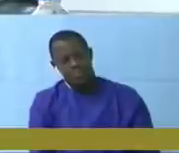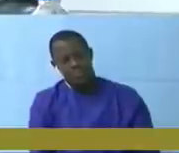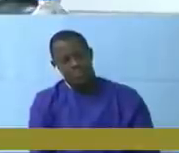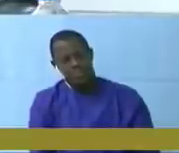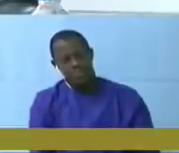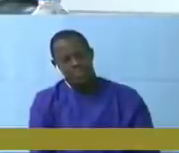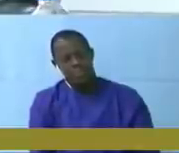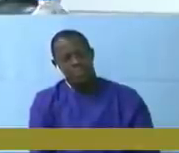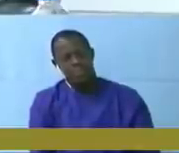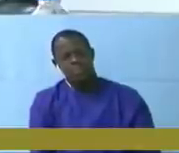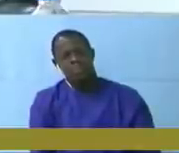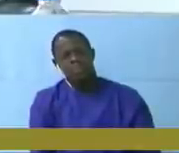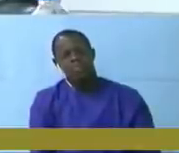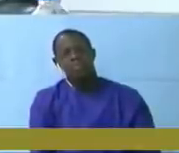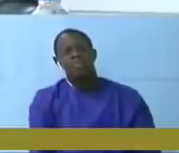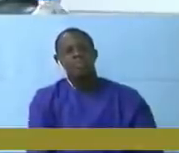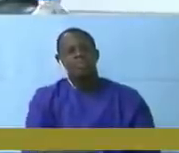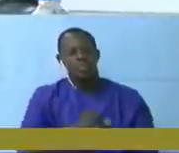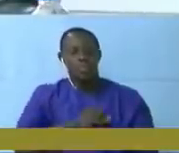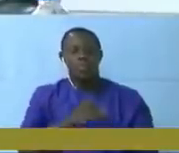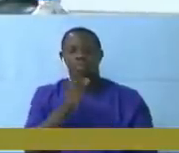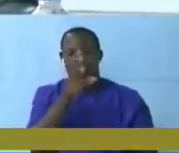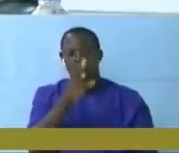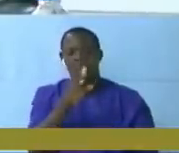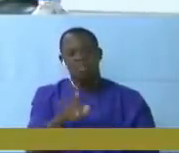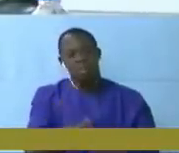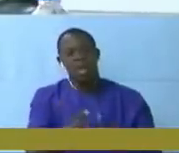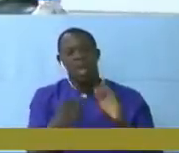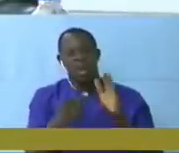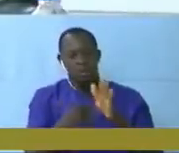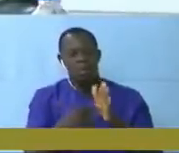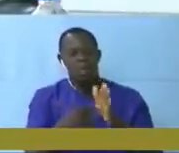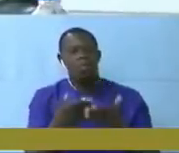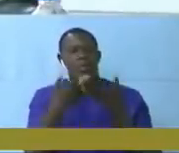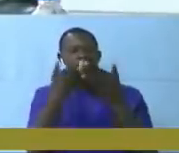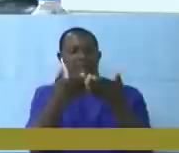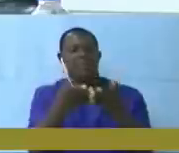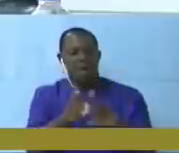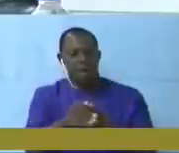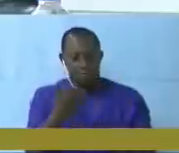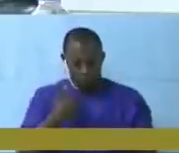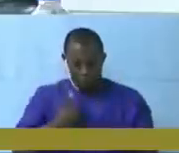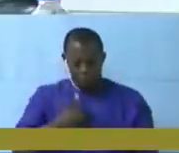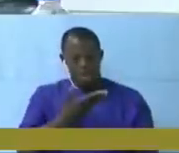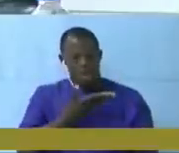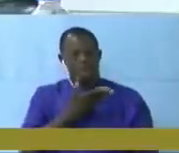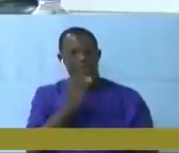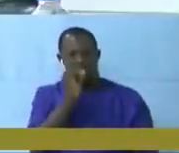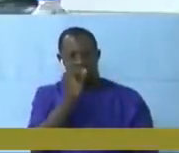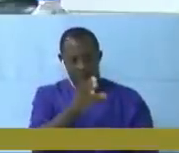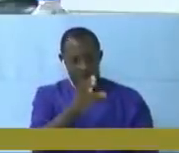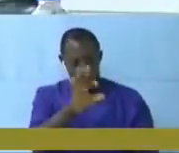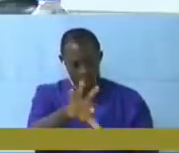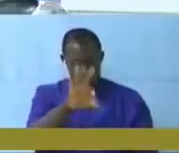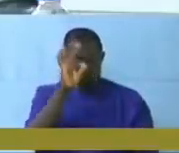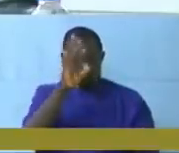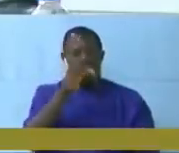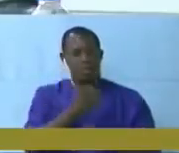say as to who their president and vice president should be. If in case